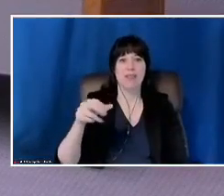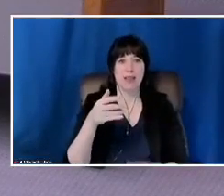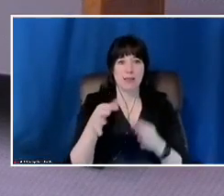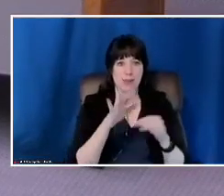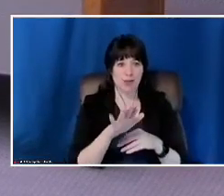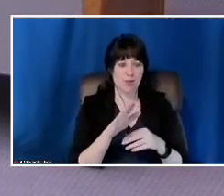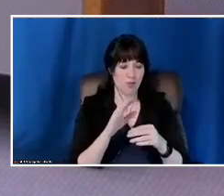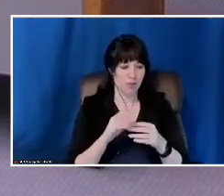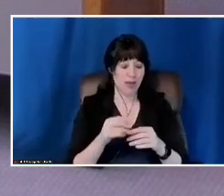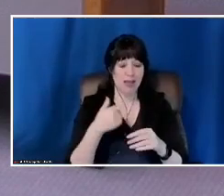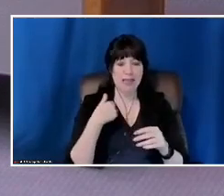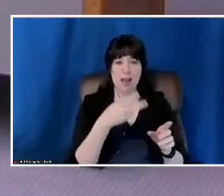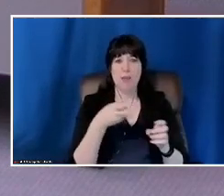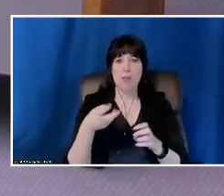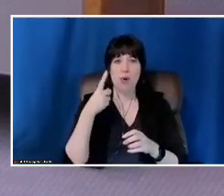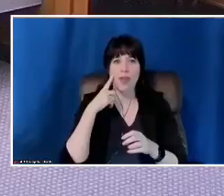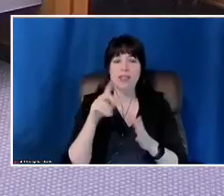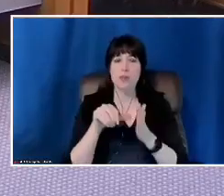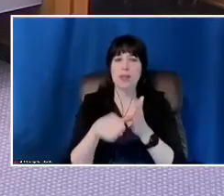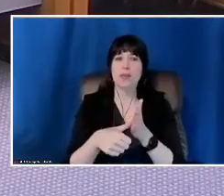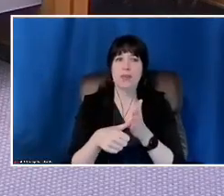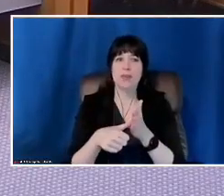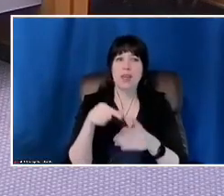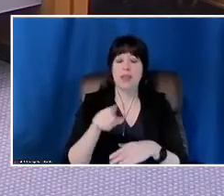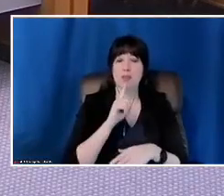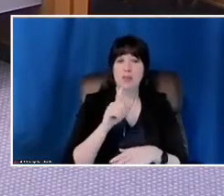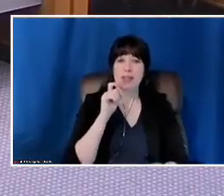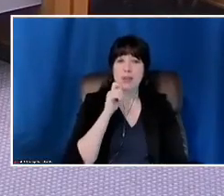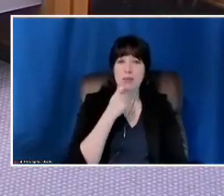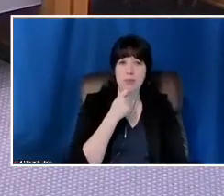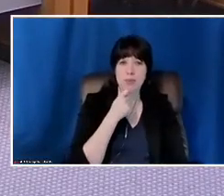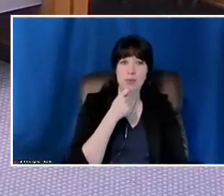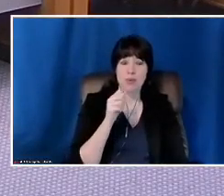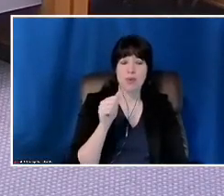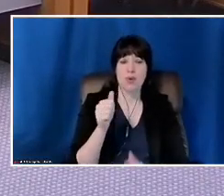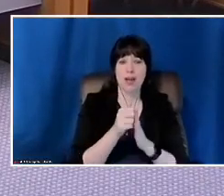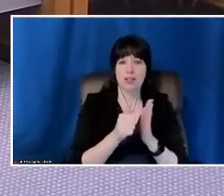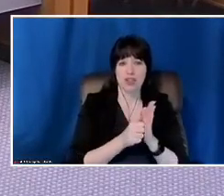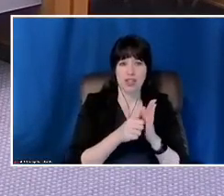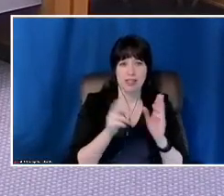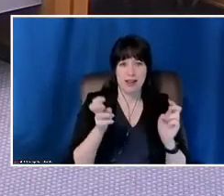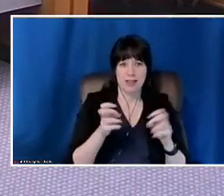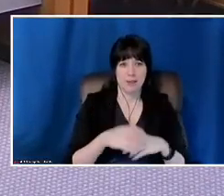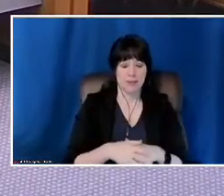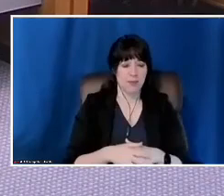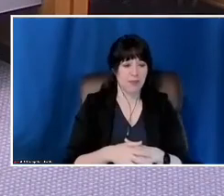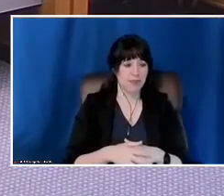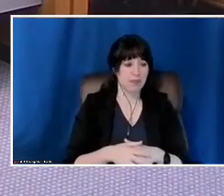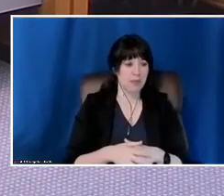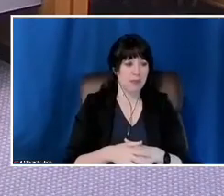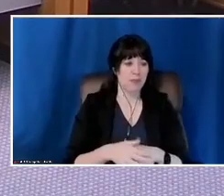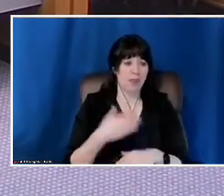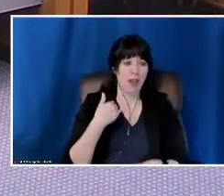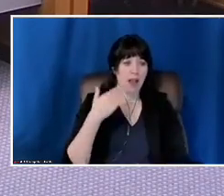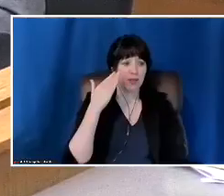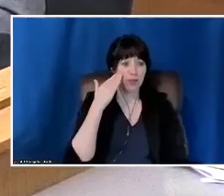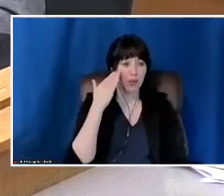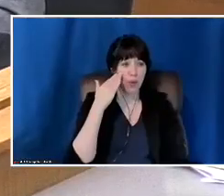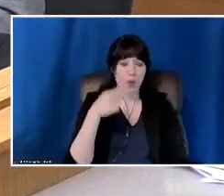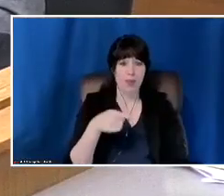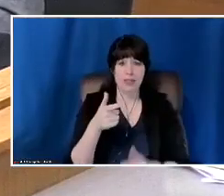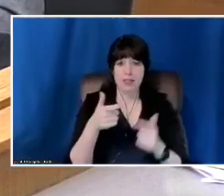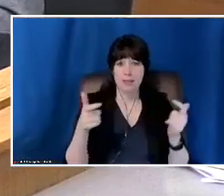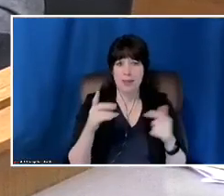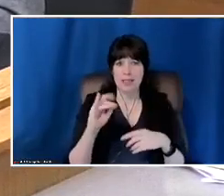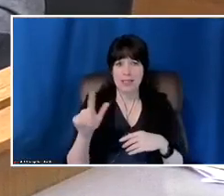the purposes of highlighting this really cool agenda item. You know, I know that this is a big deal for